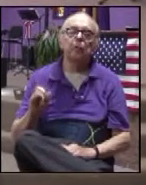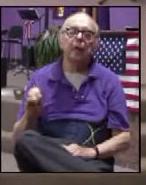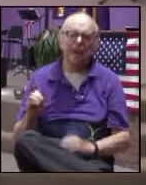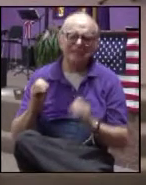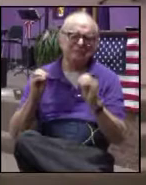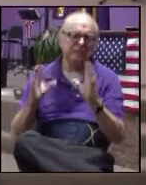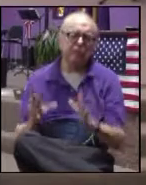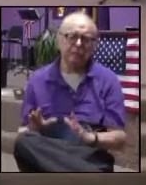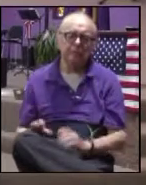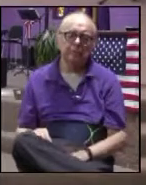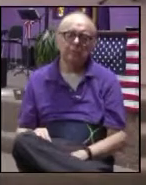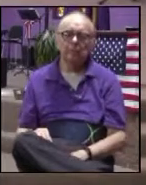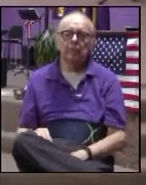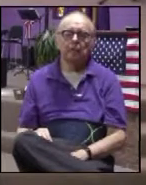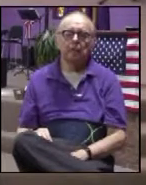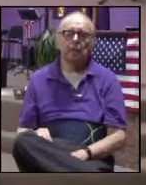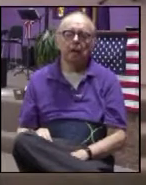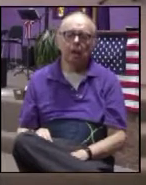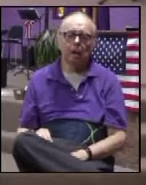Okay?